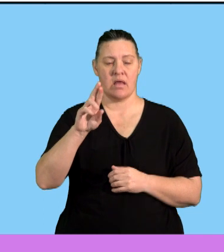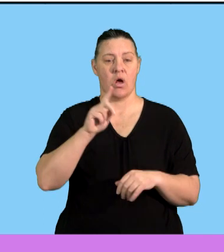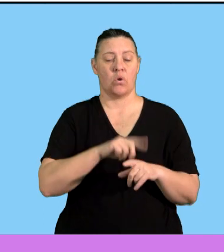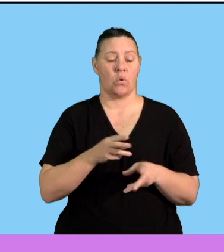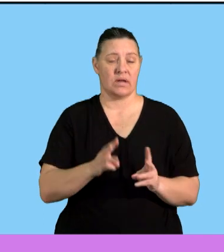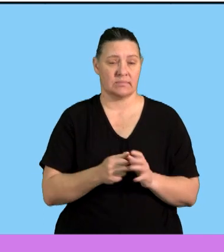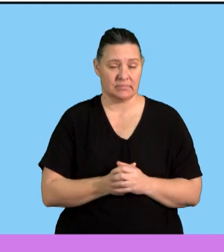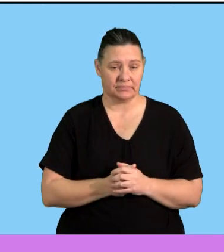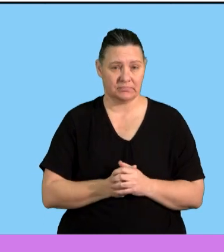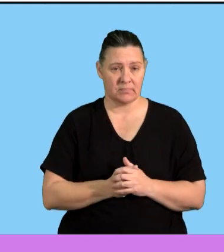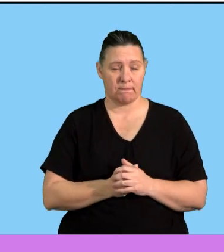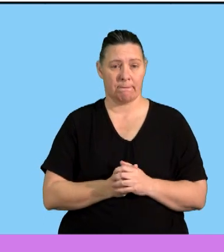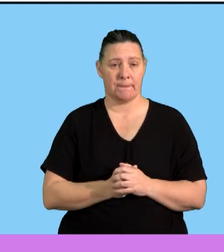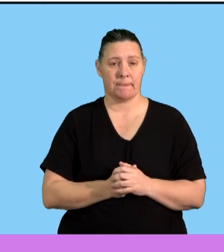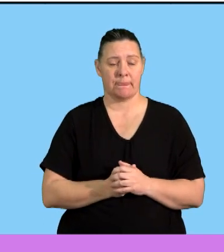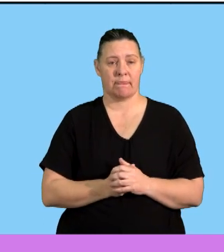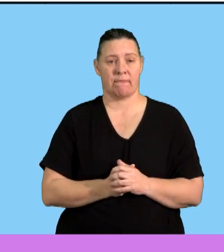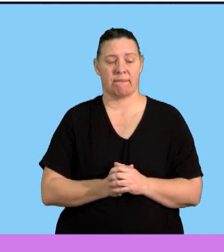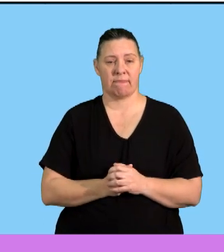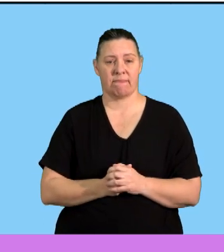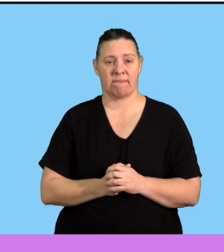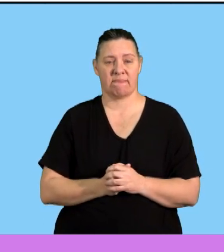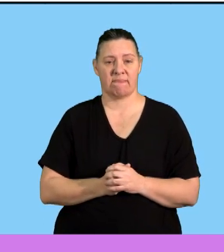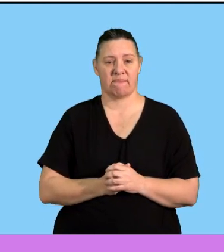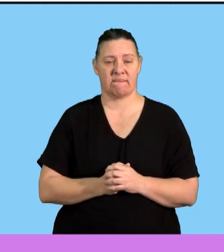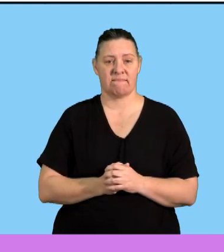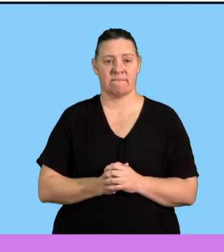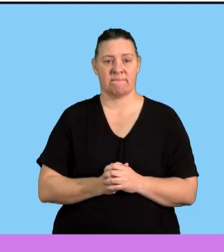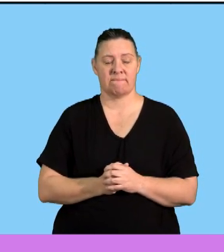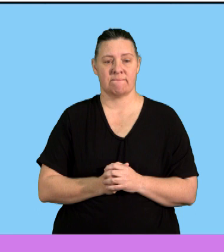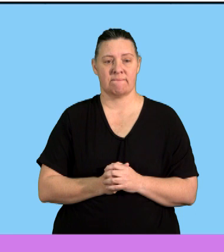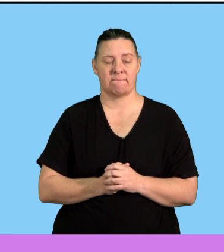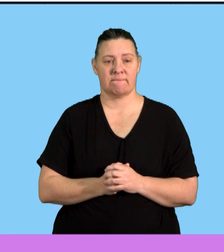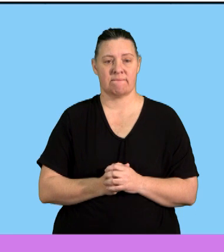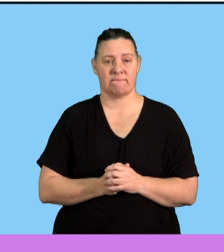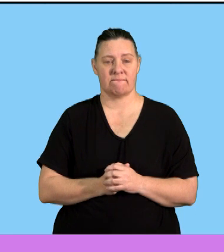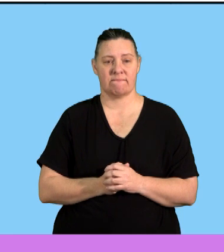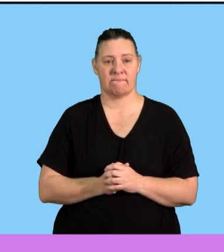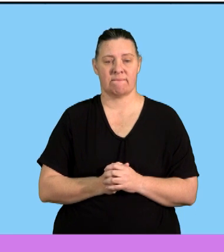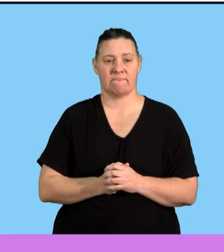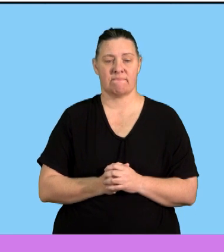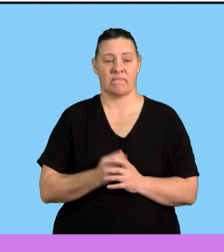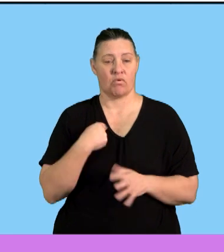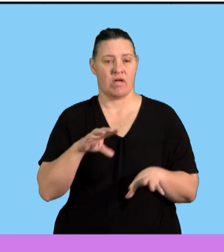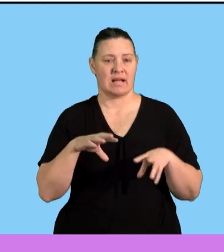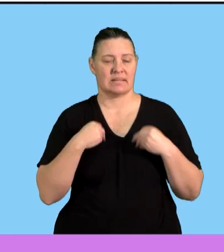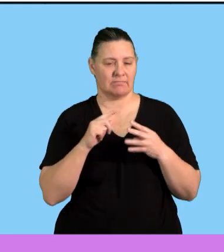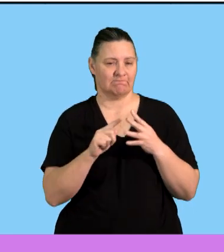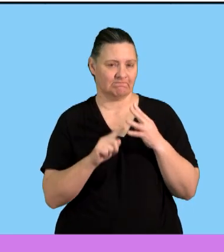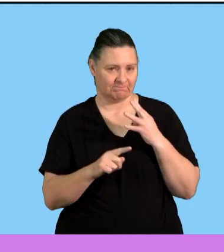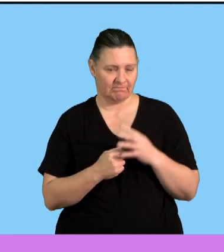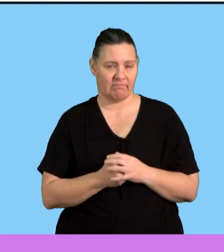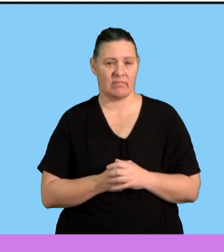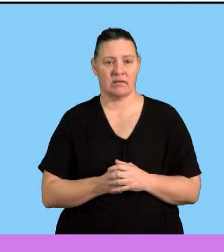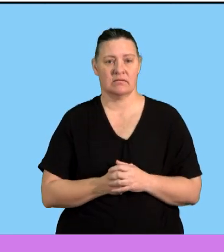counter-clockwise, right? So anti-clockwise, left, or counter-clockwise, we'll all accept as correct in